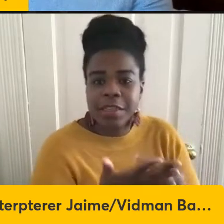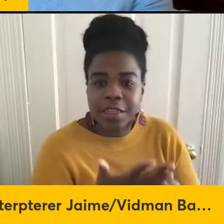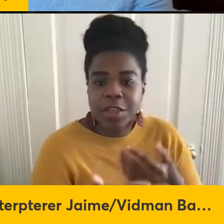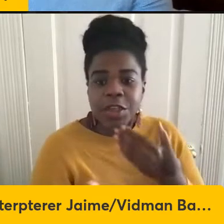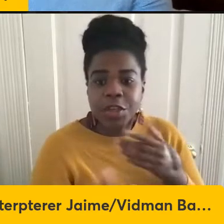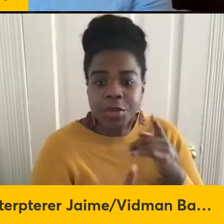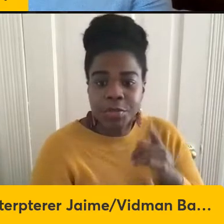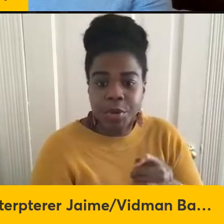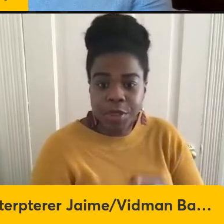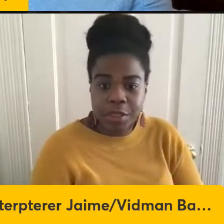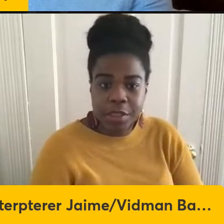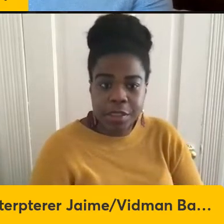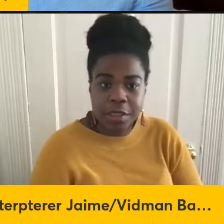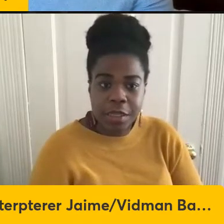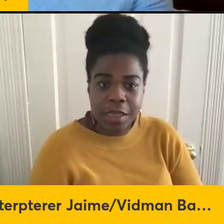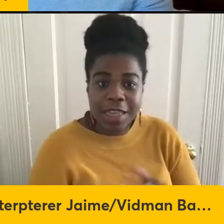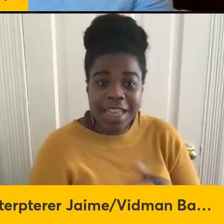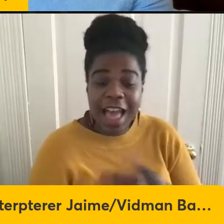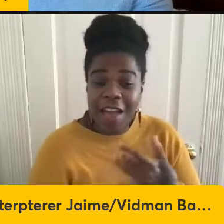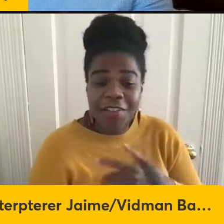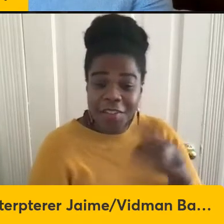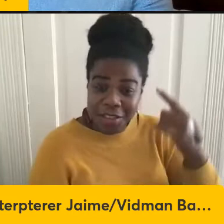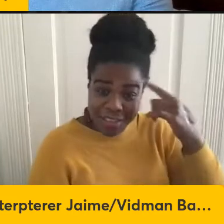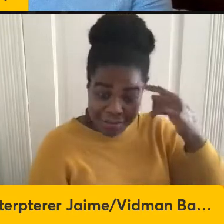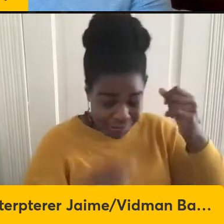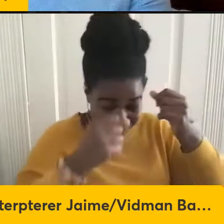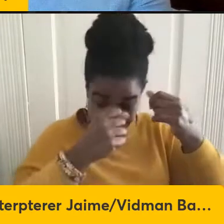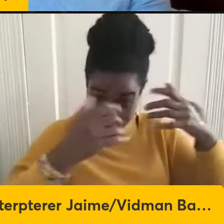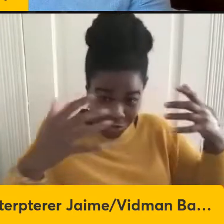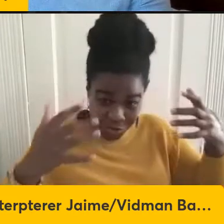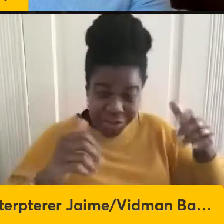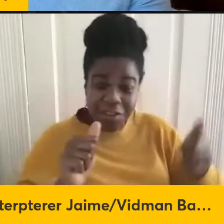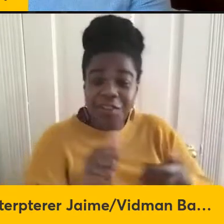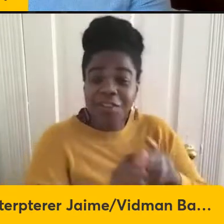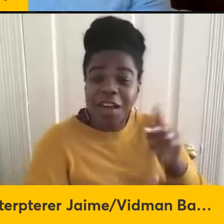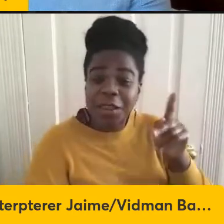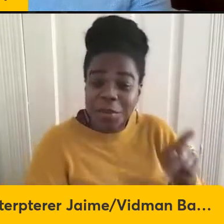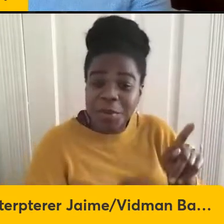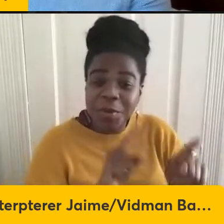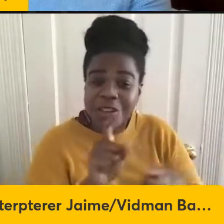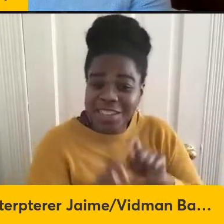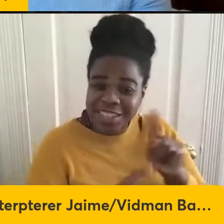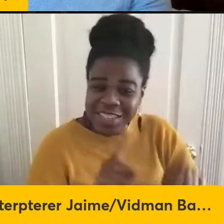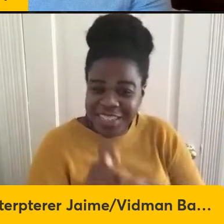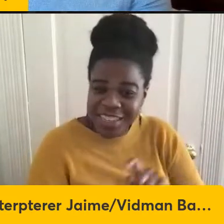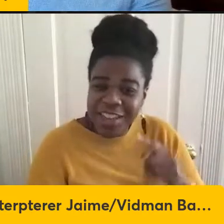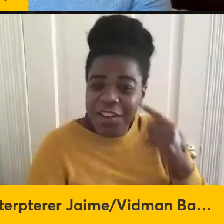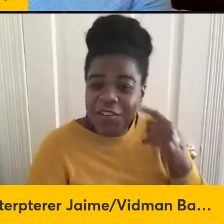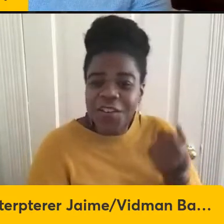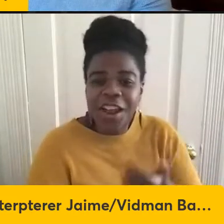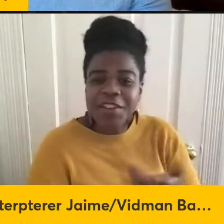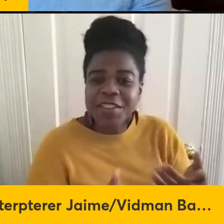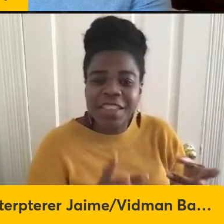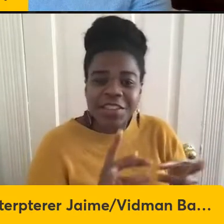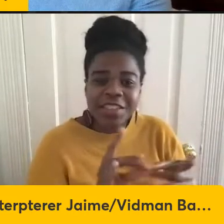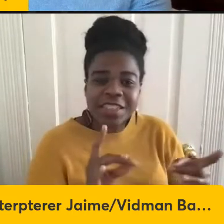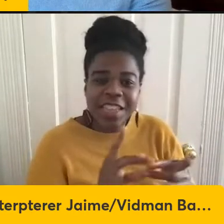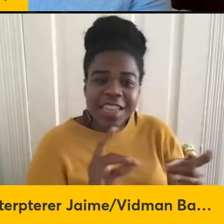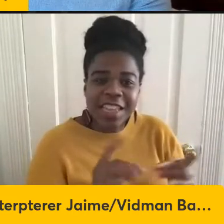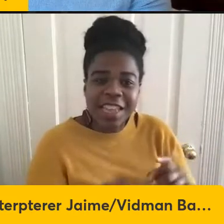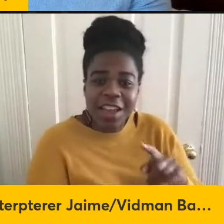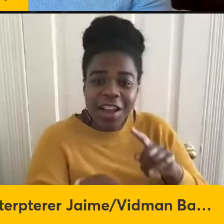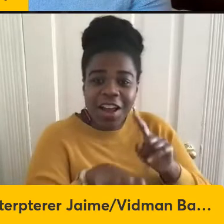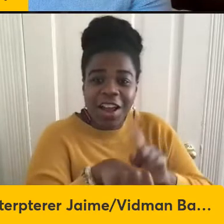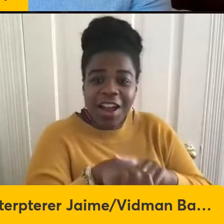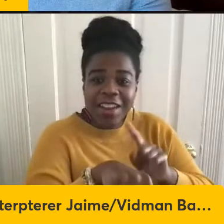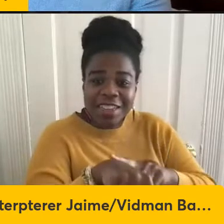mean, I feel like I have an explosion of follow-up questions for everything that you've said, but we are running close